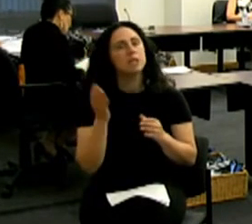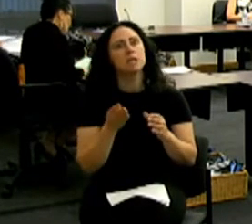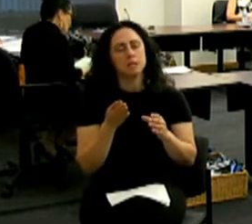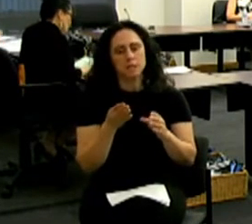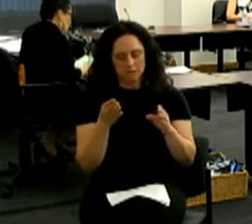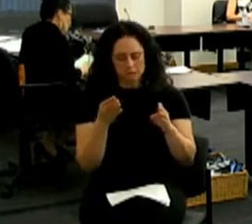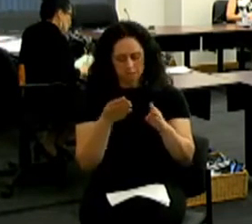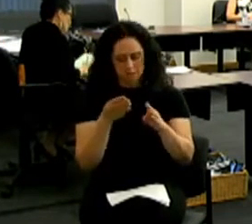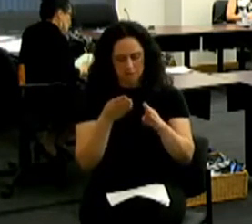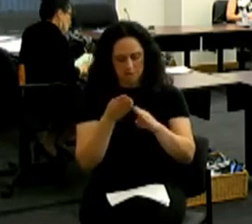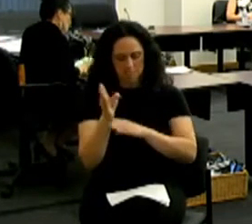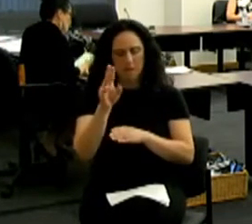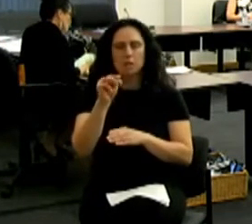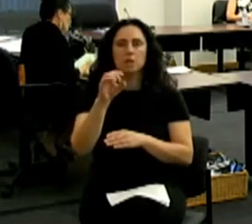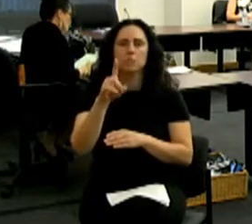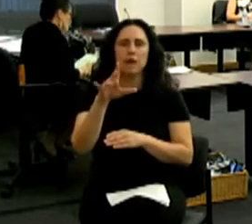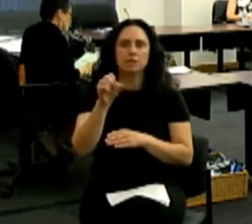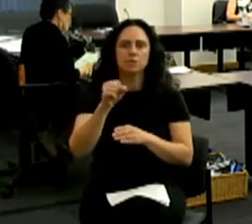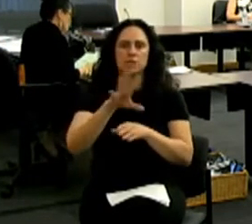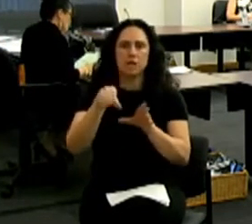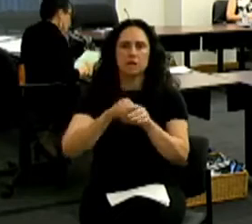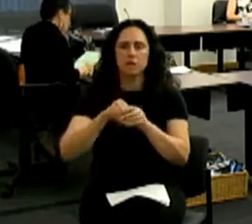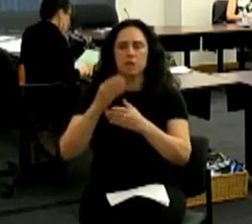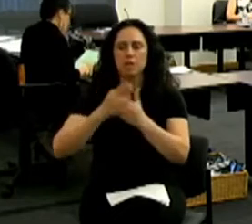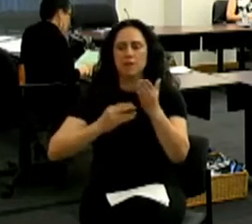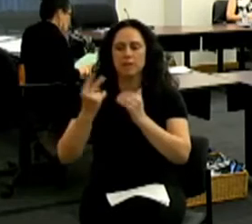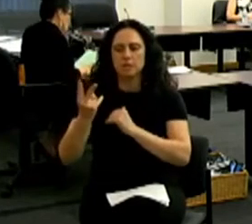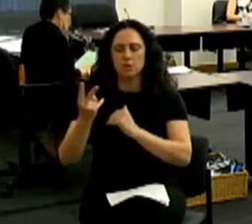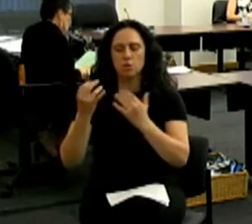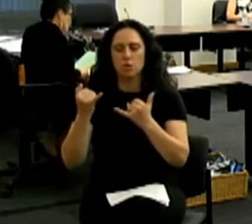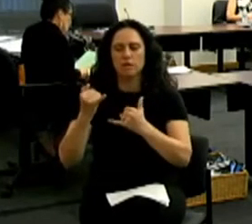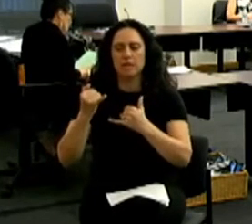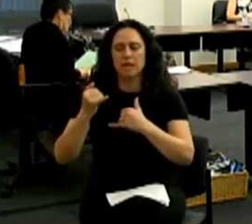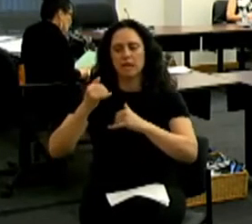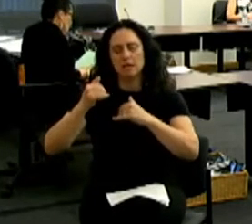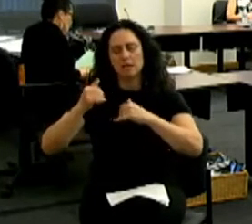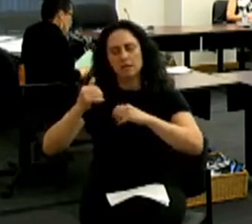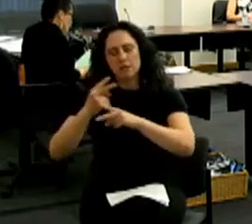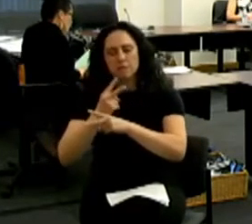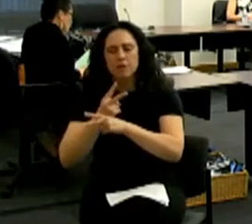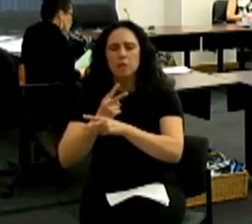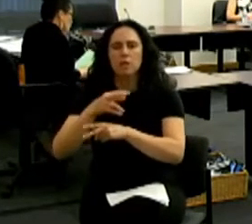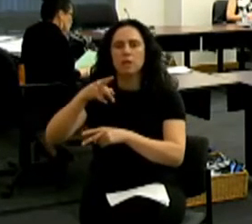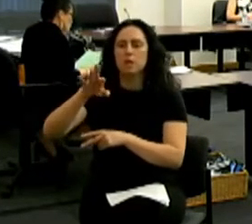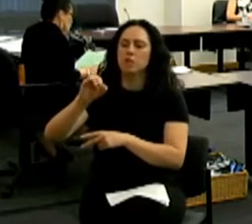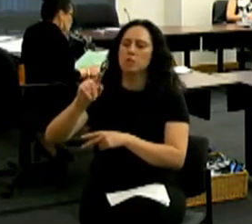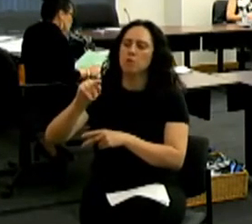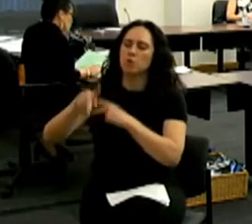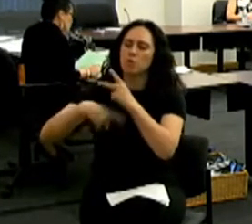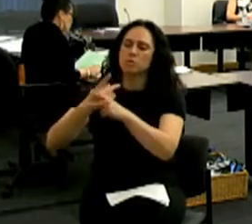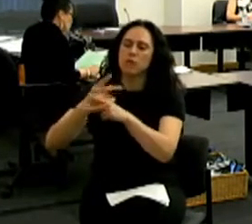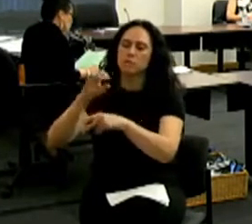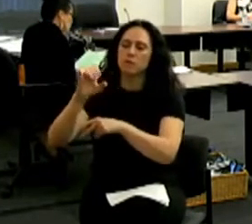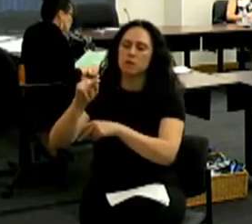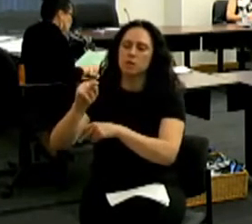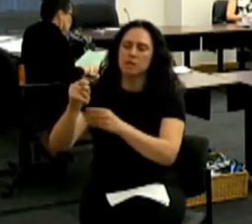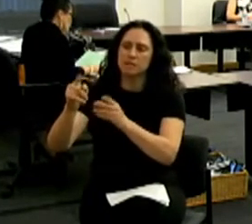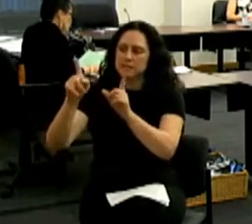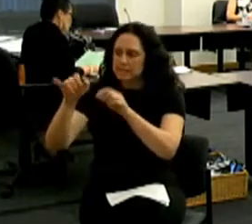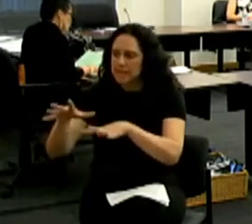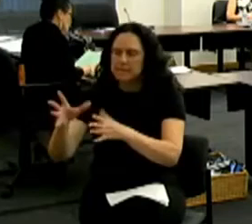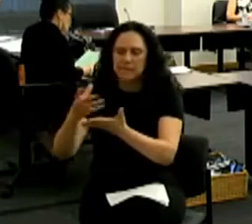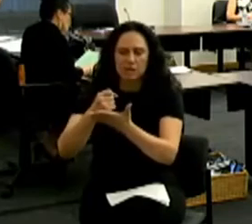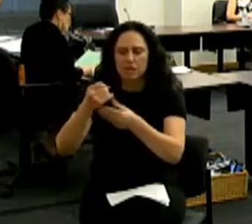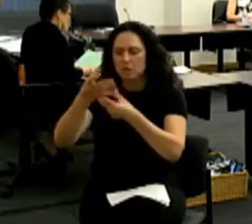modules include, this is the phase 2 process. We're currently configuring the prototype unit and testing, collecting